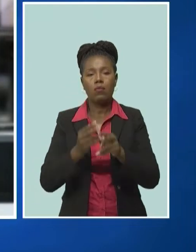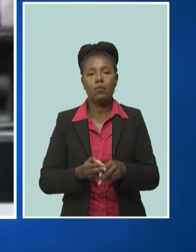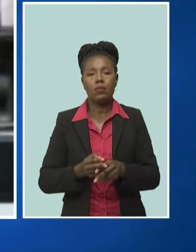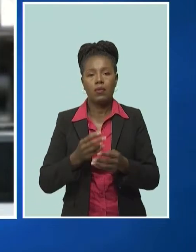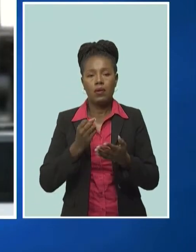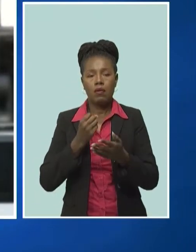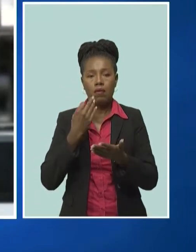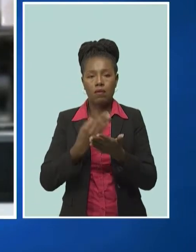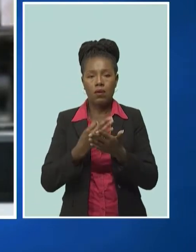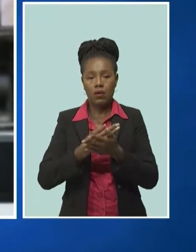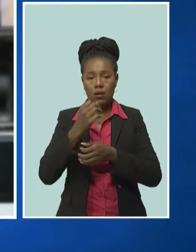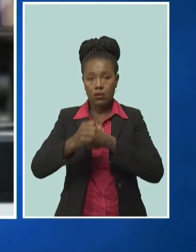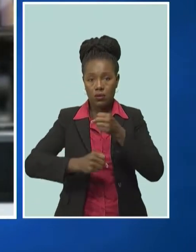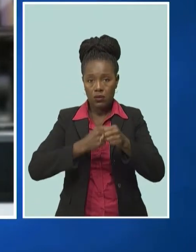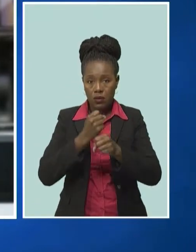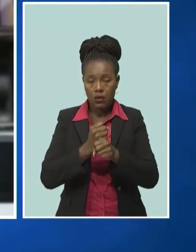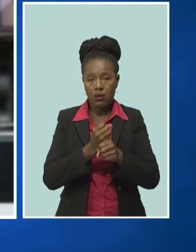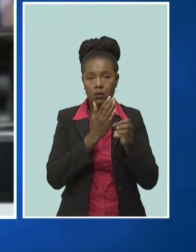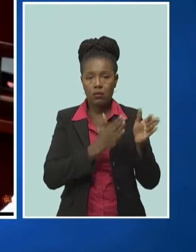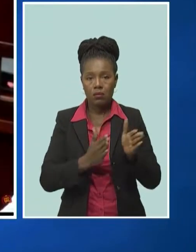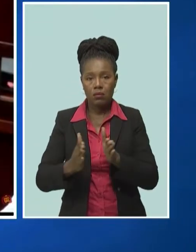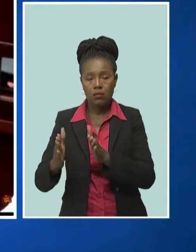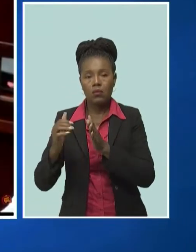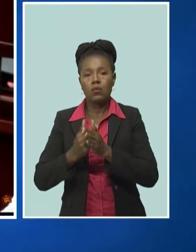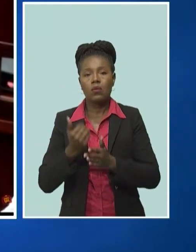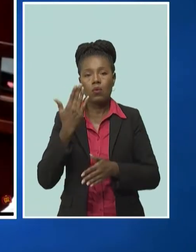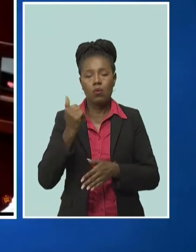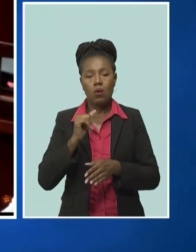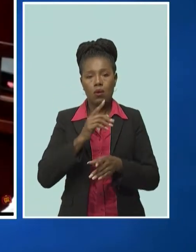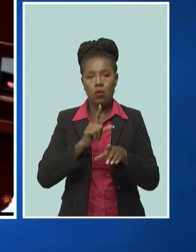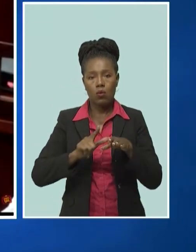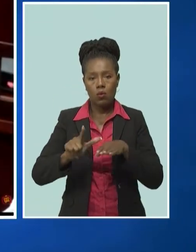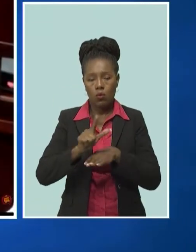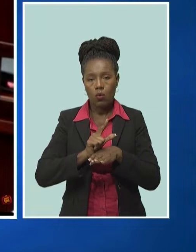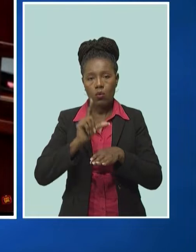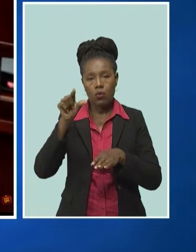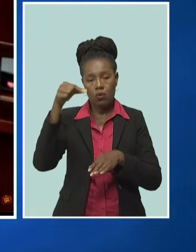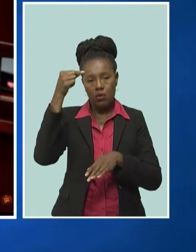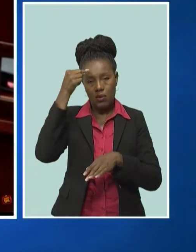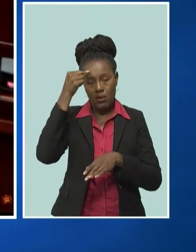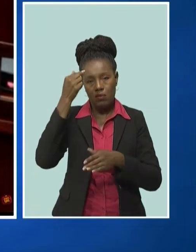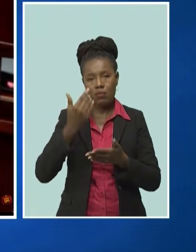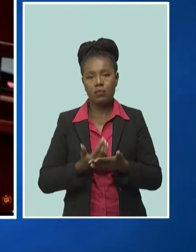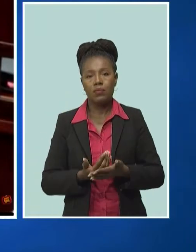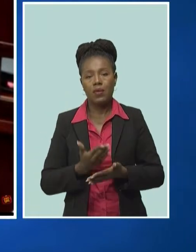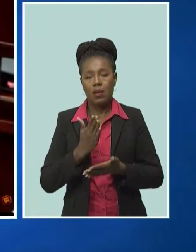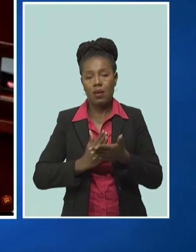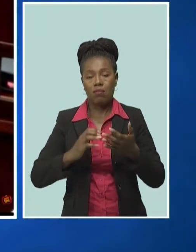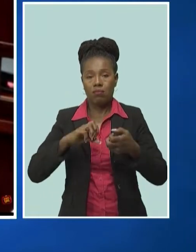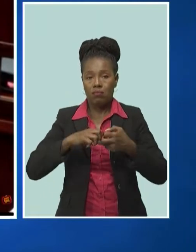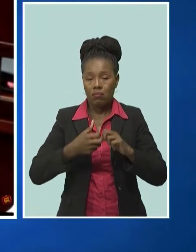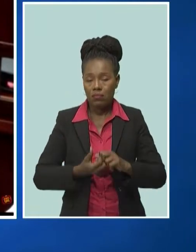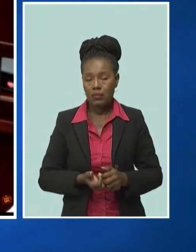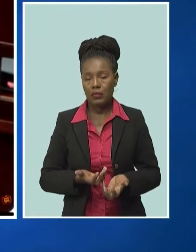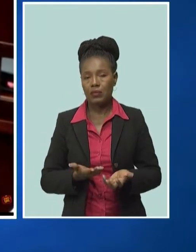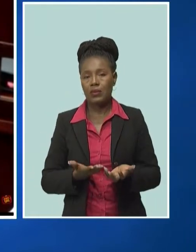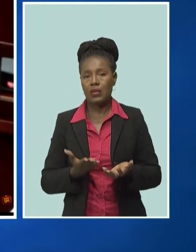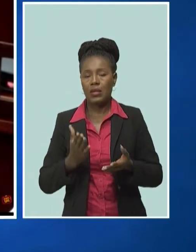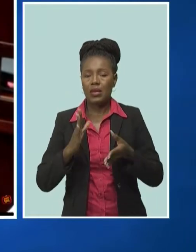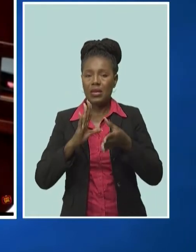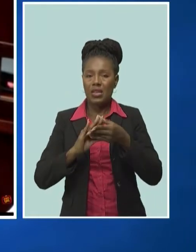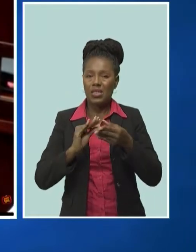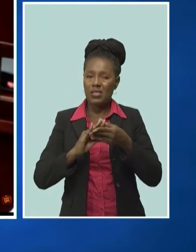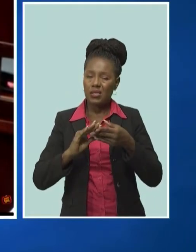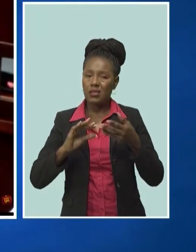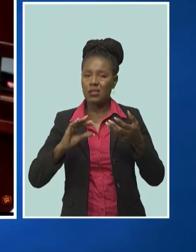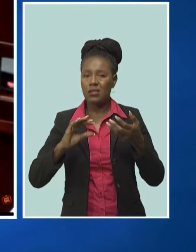are deficiencies in local government. One of the I don't want to say error, but one